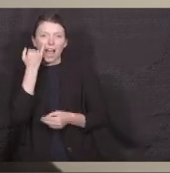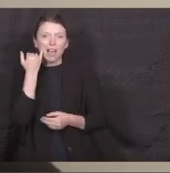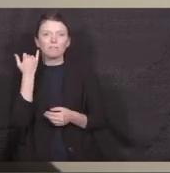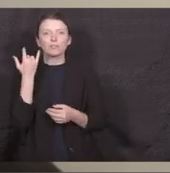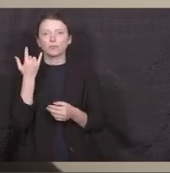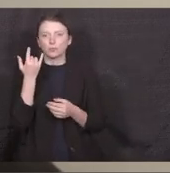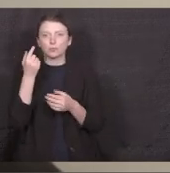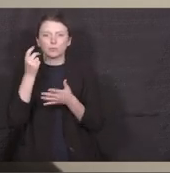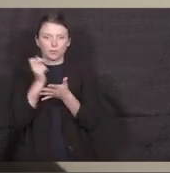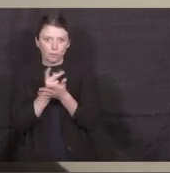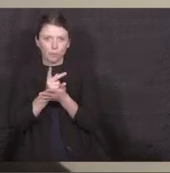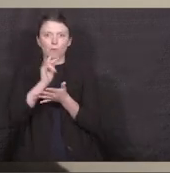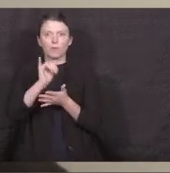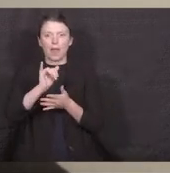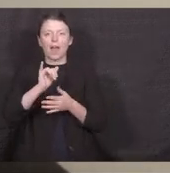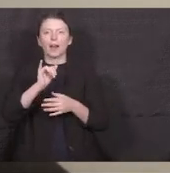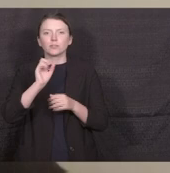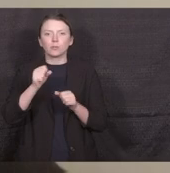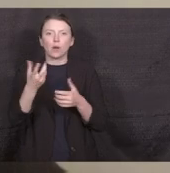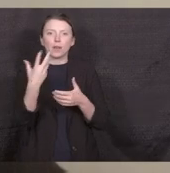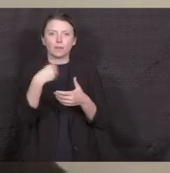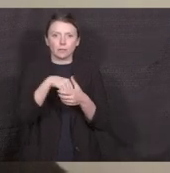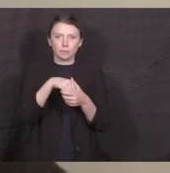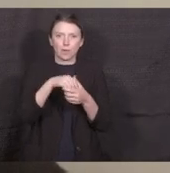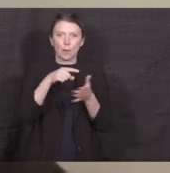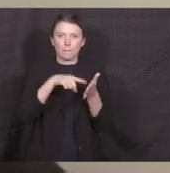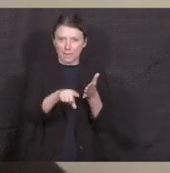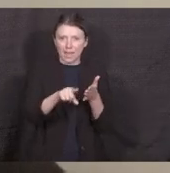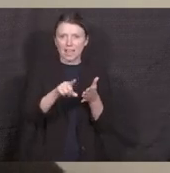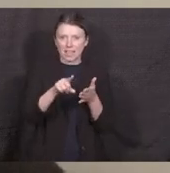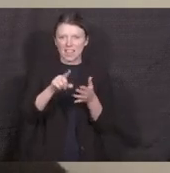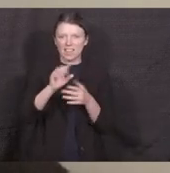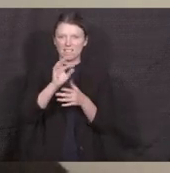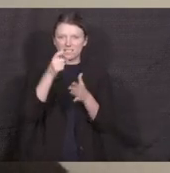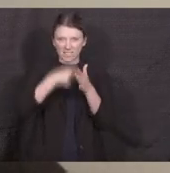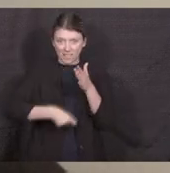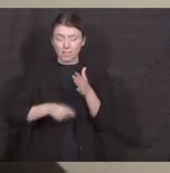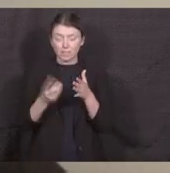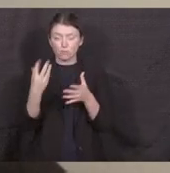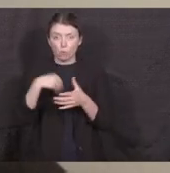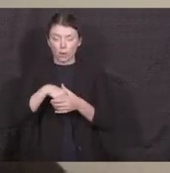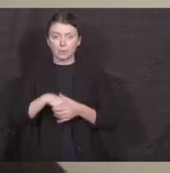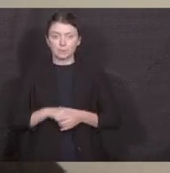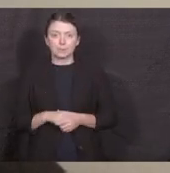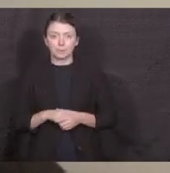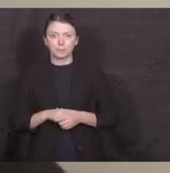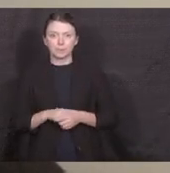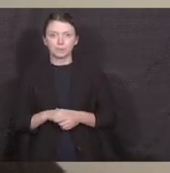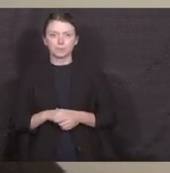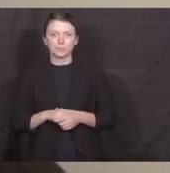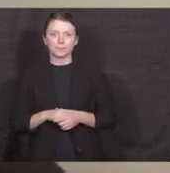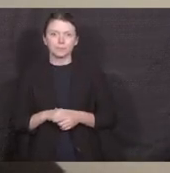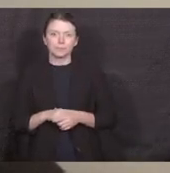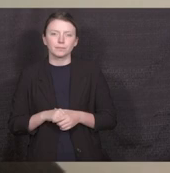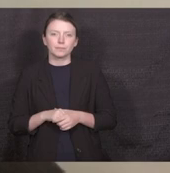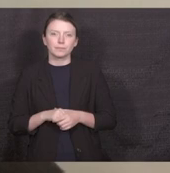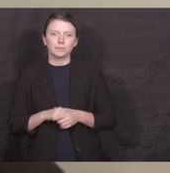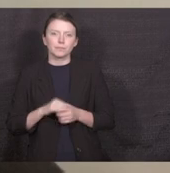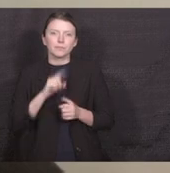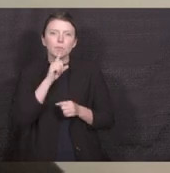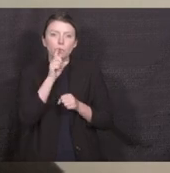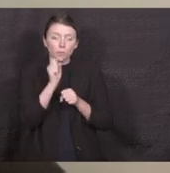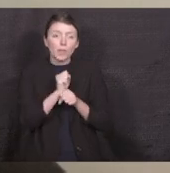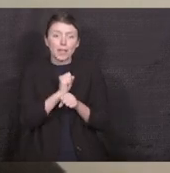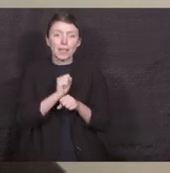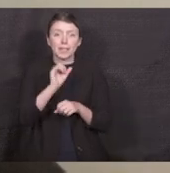to join that union, to pay the initial fees to join that union. So it really is a situation